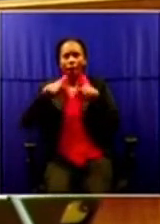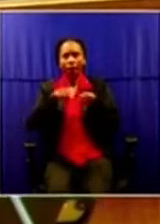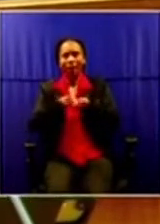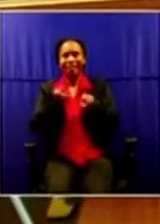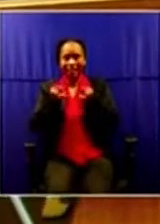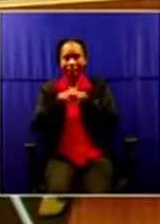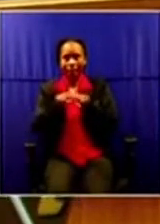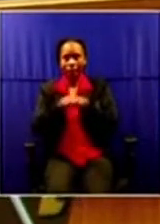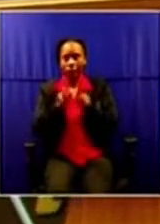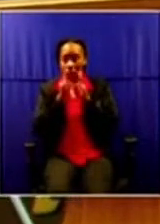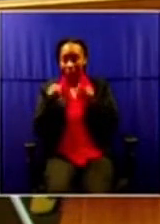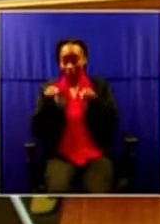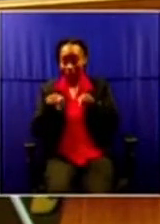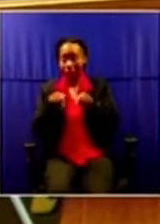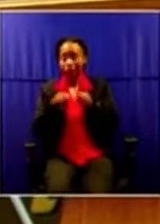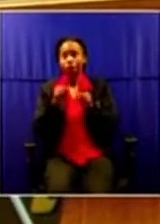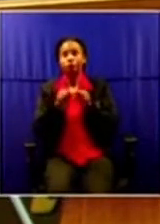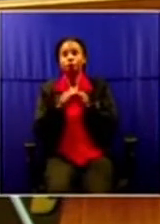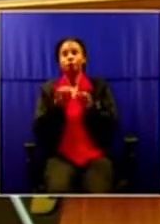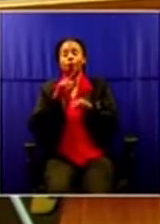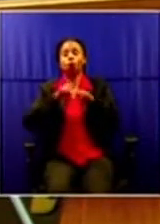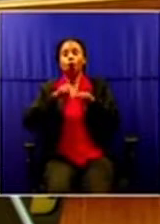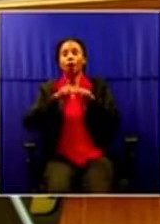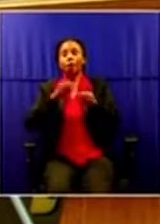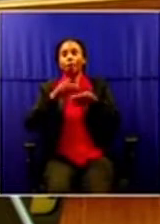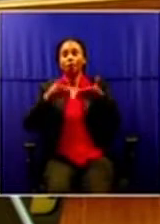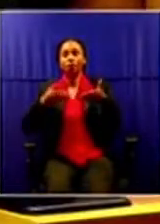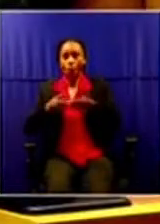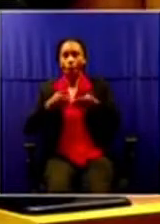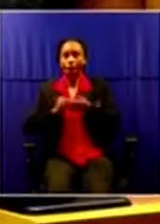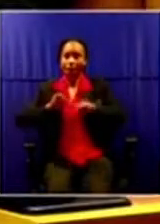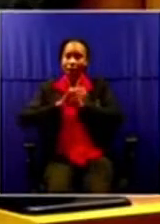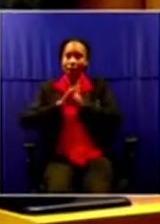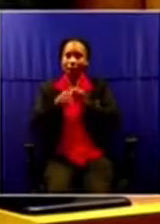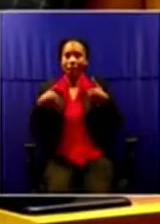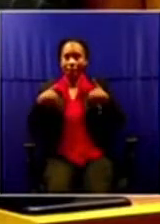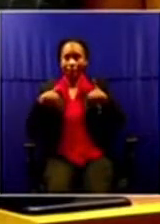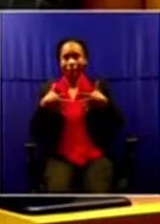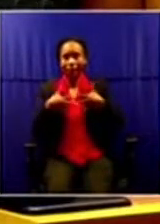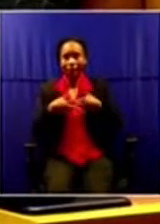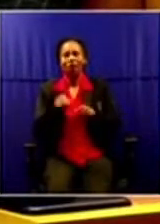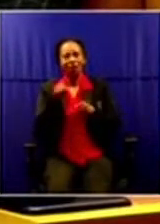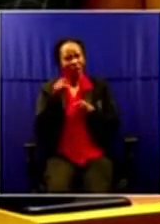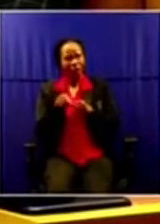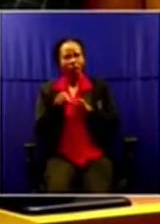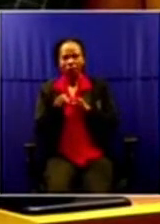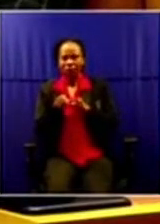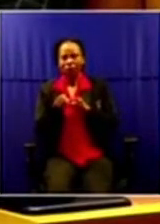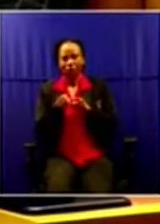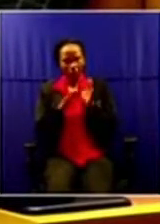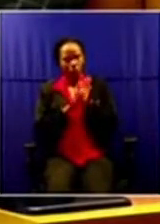before the pandemic. But this, in a number of ways, is progress.